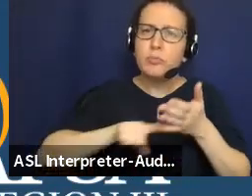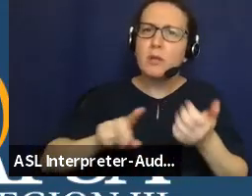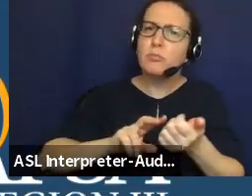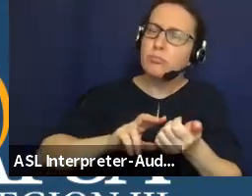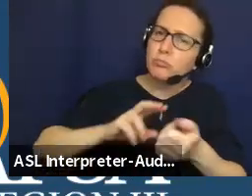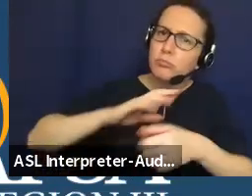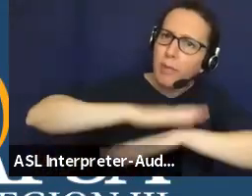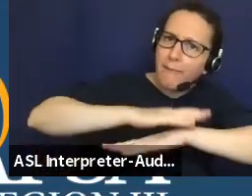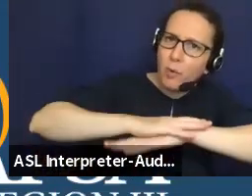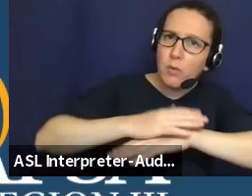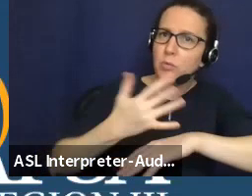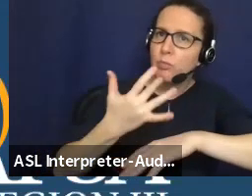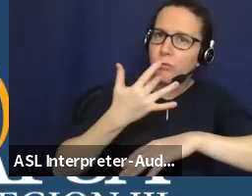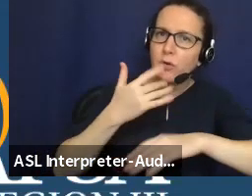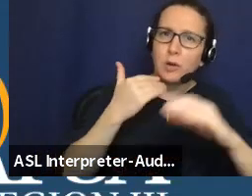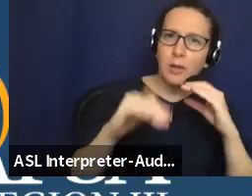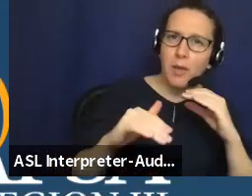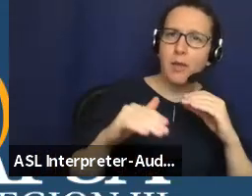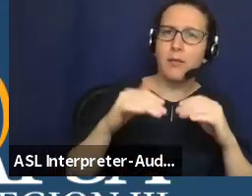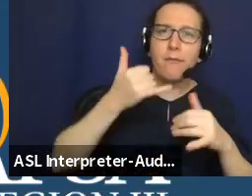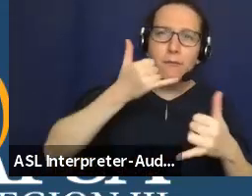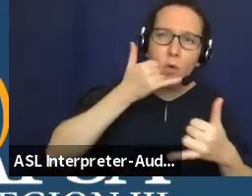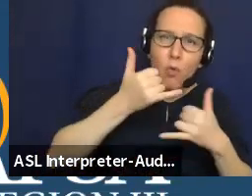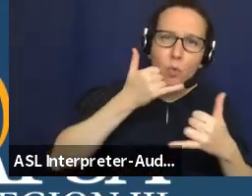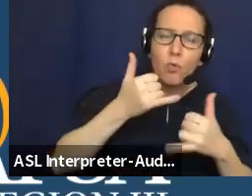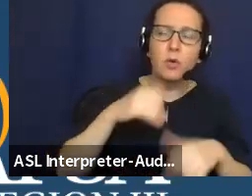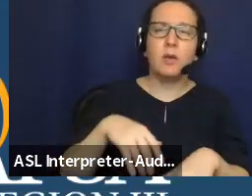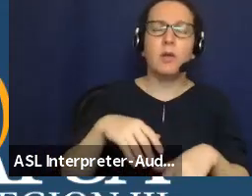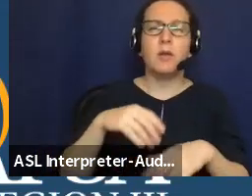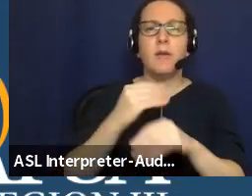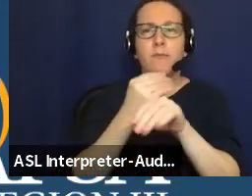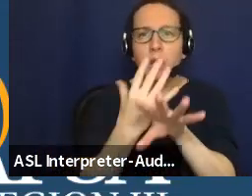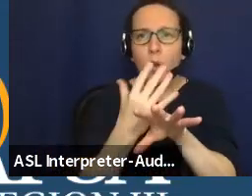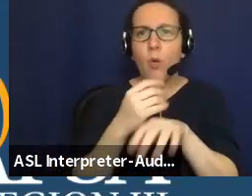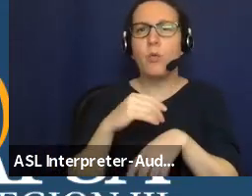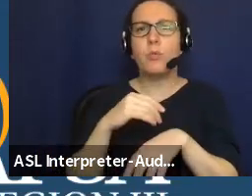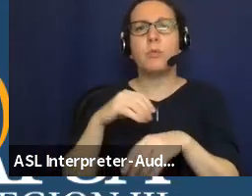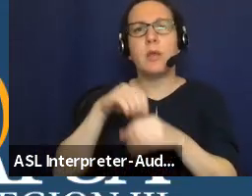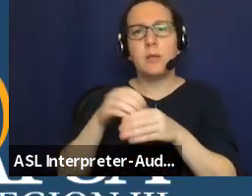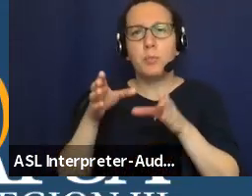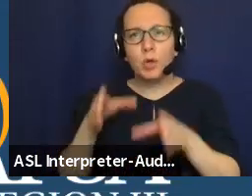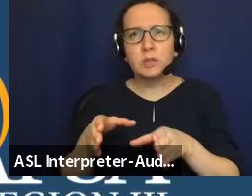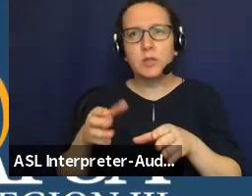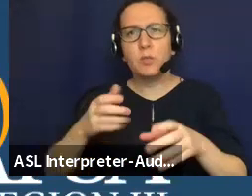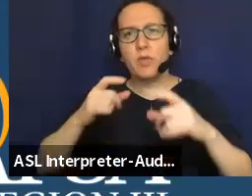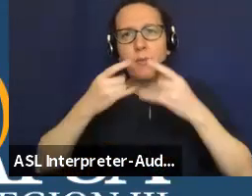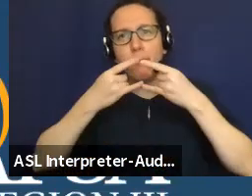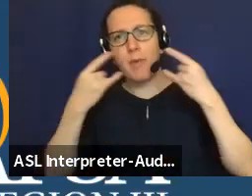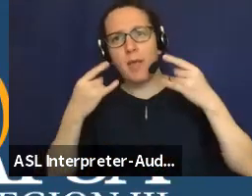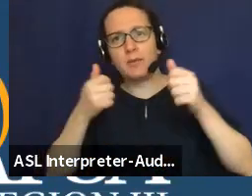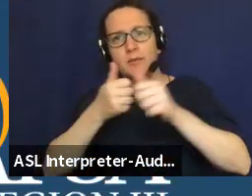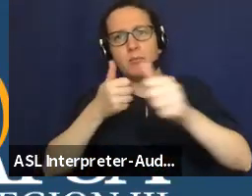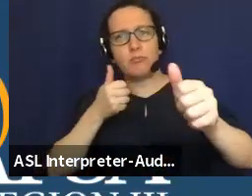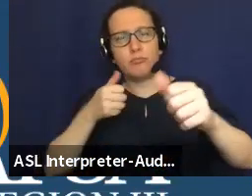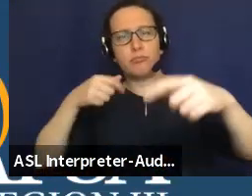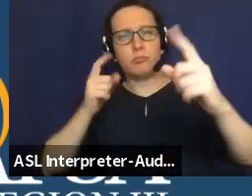by email, by phone, by video chat, in person with social distancing messages. Another method is being